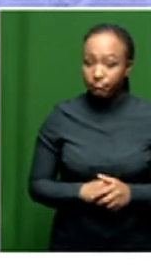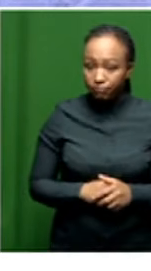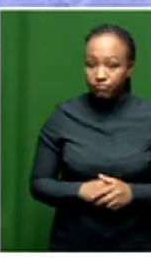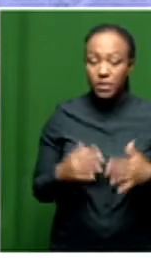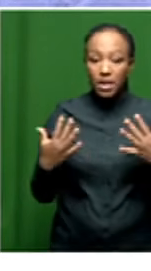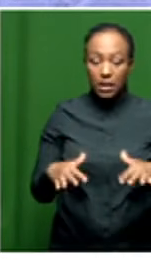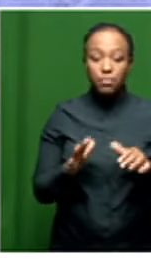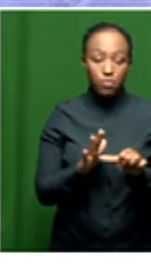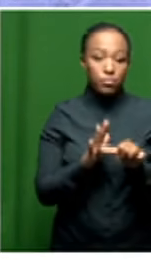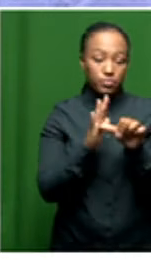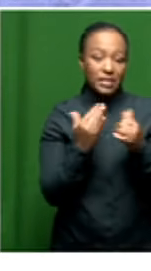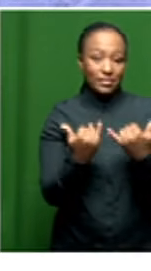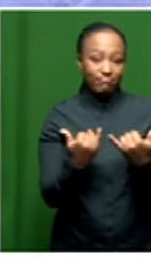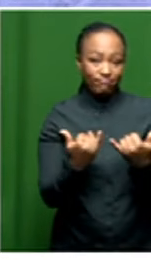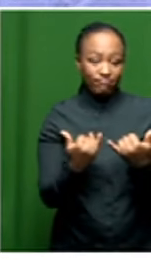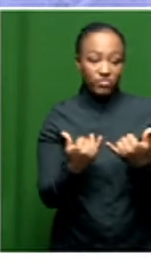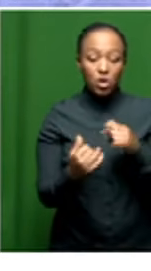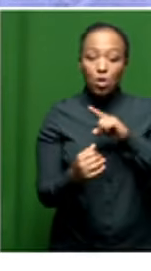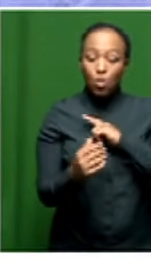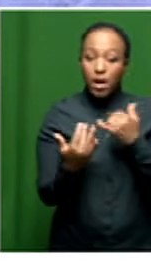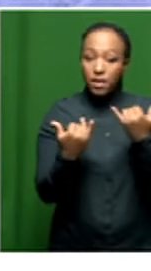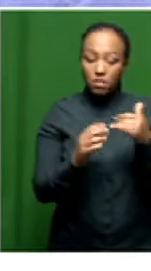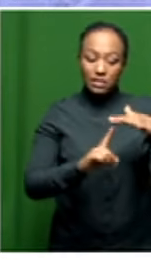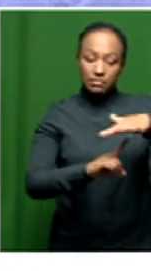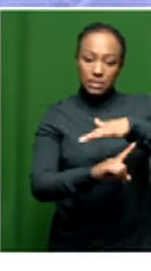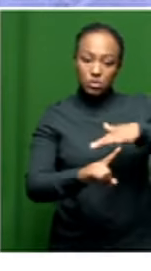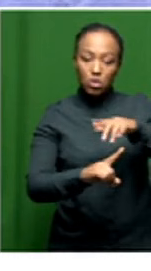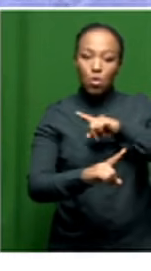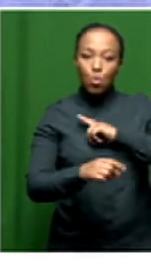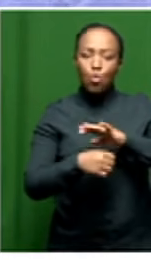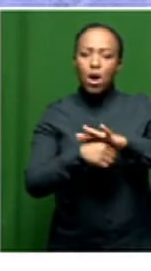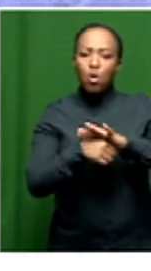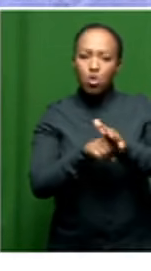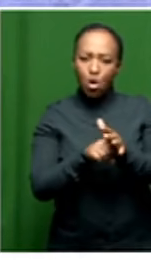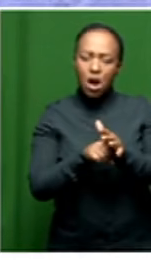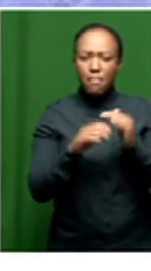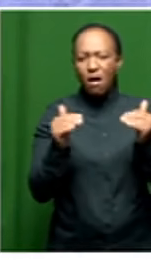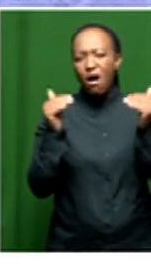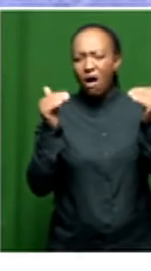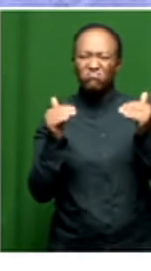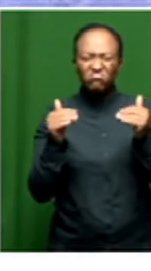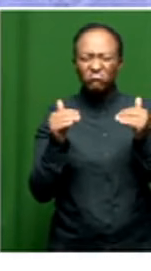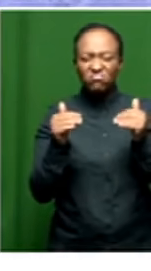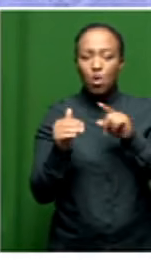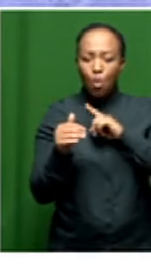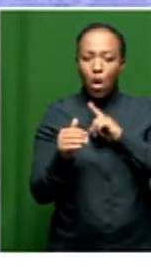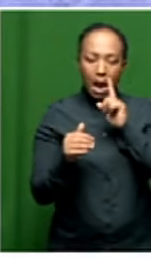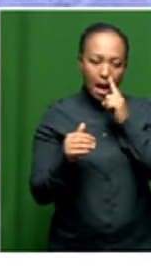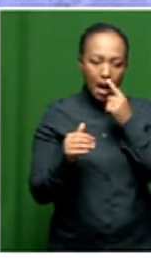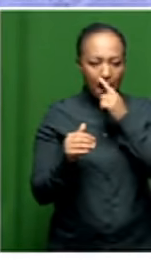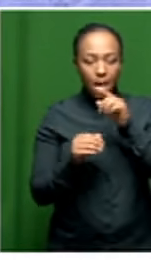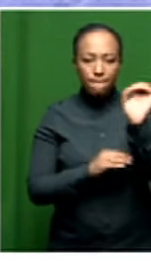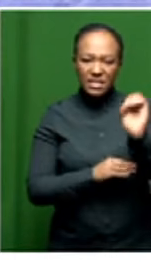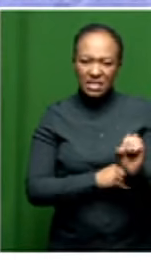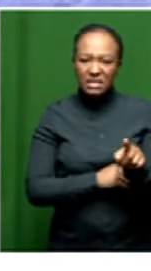time, particularly now that we are having a situation where transmission is not as high, as the test positivity rate has